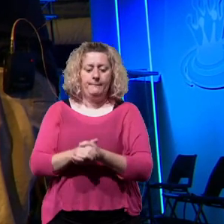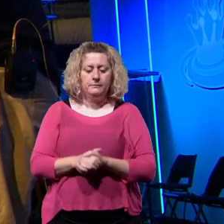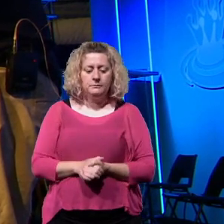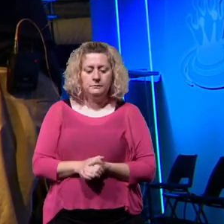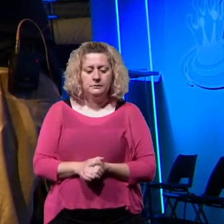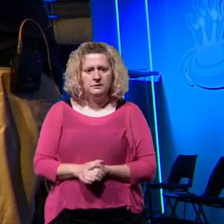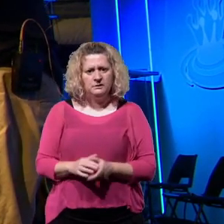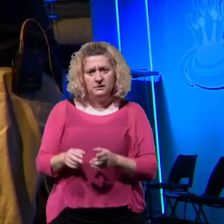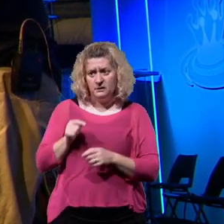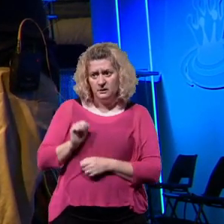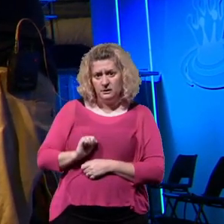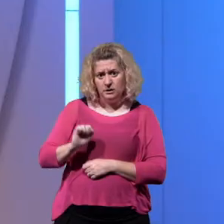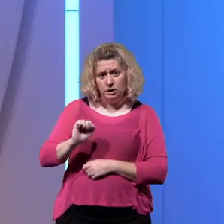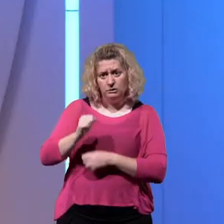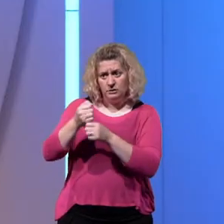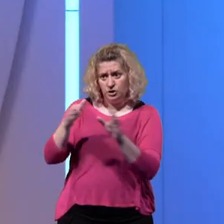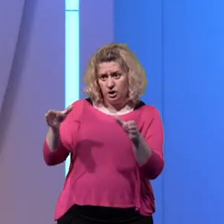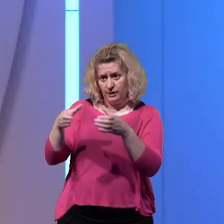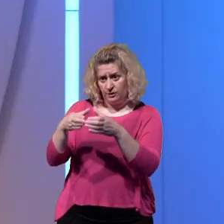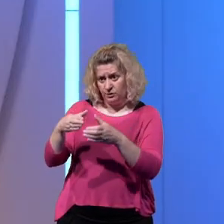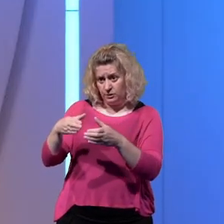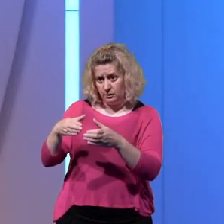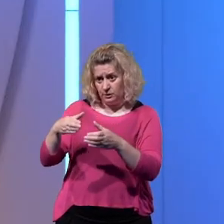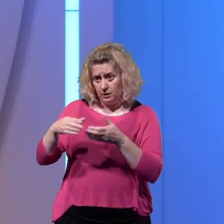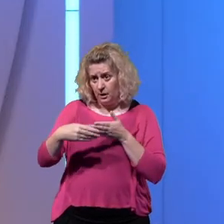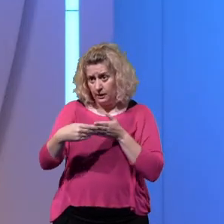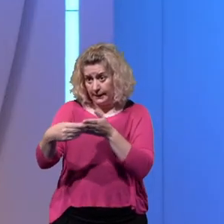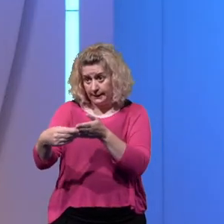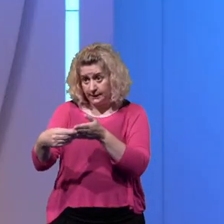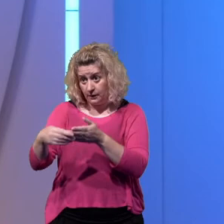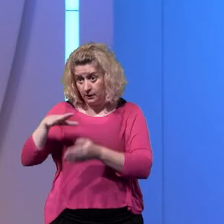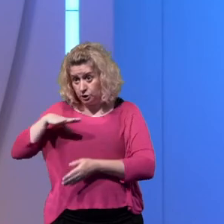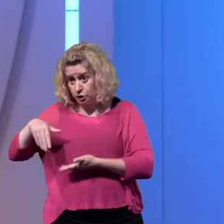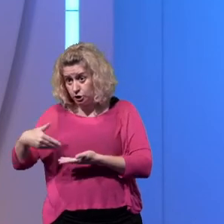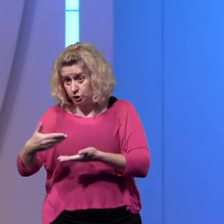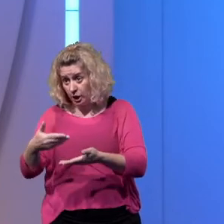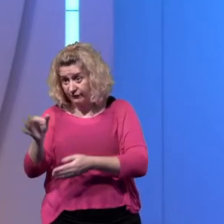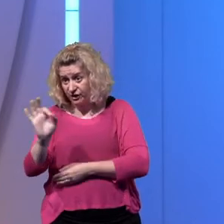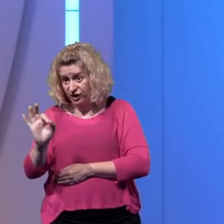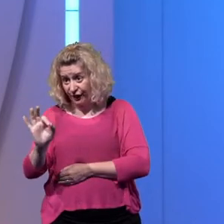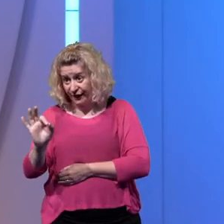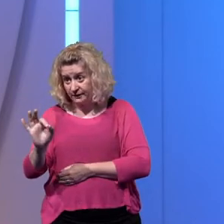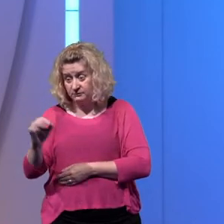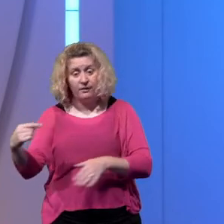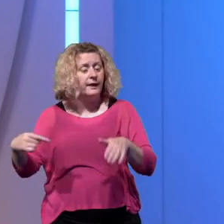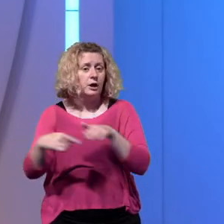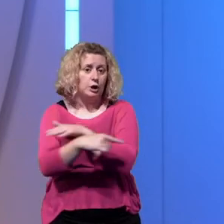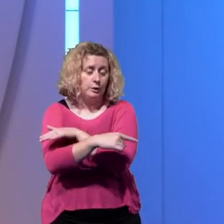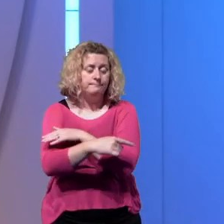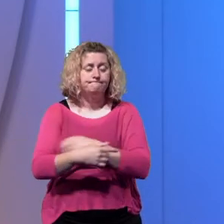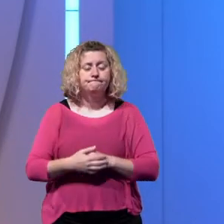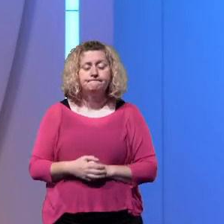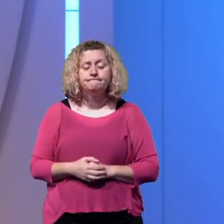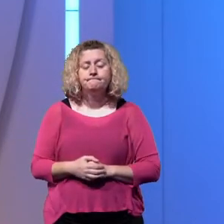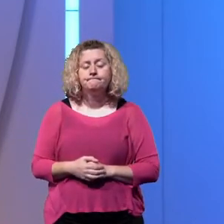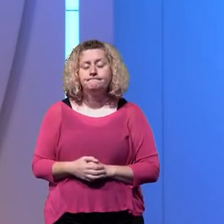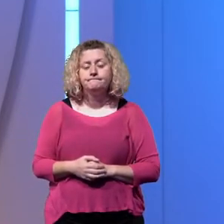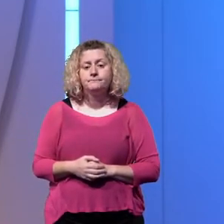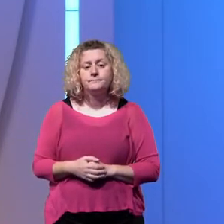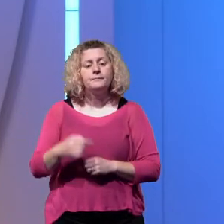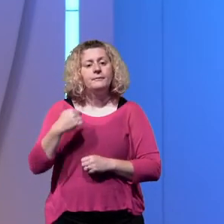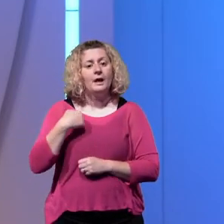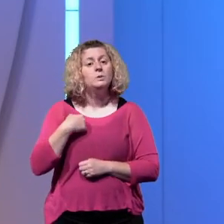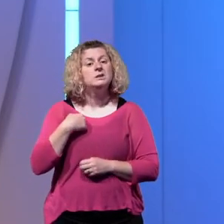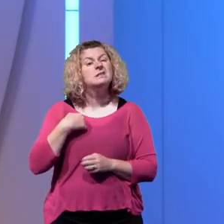doing there if the leaders aren't serving? I think in this country, most of the leaders are pretty amazing. But I tell you what, I've been abroad. I was teaching this in